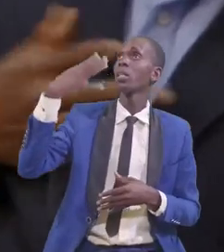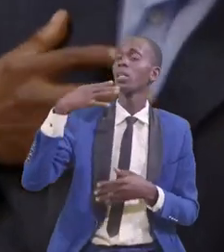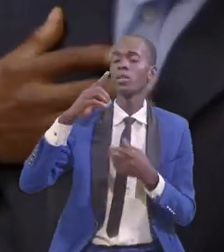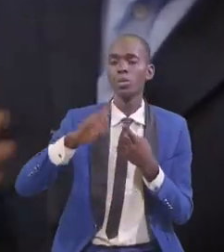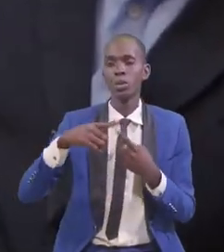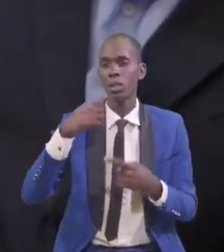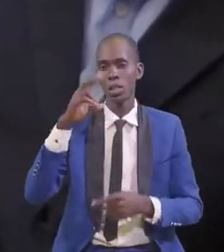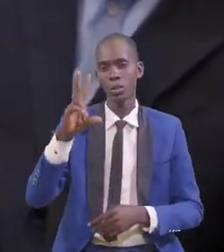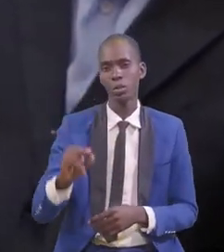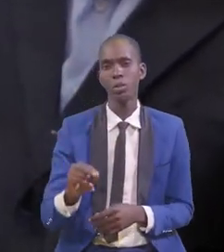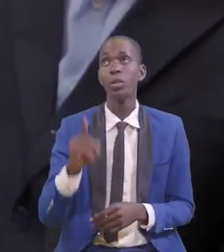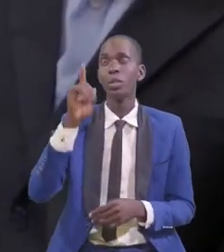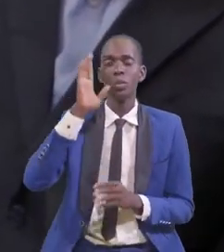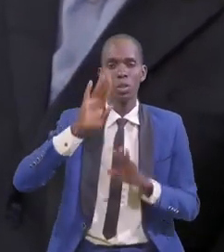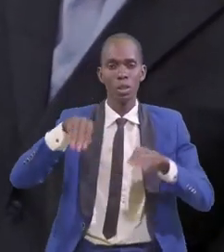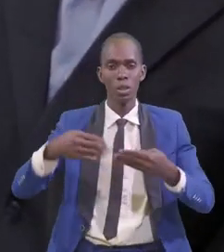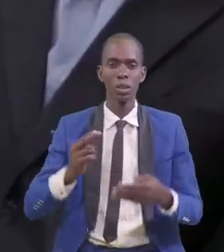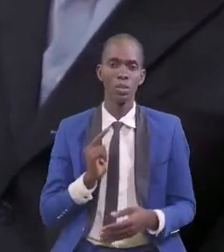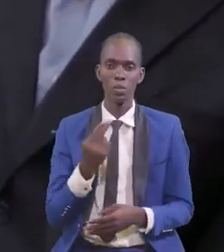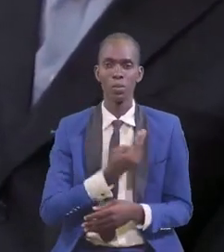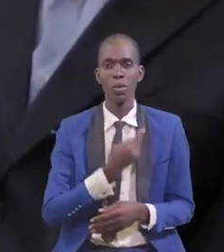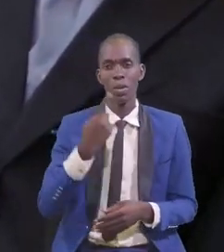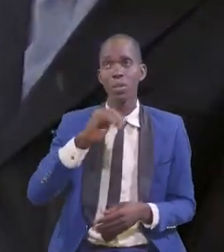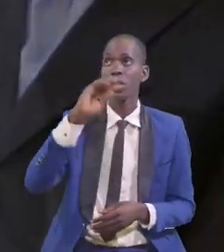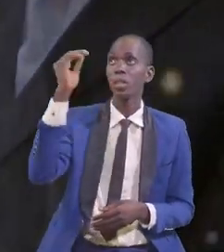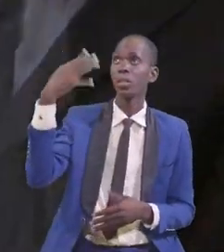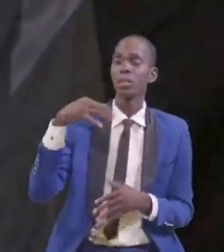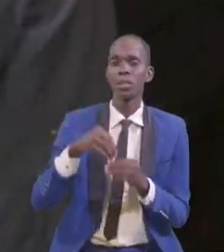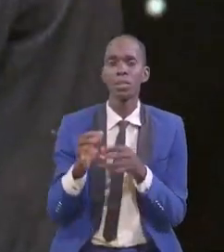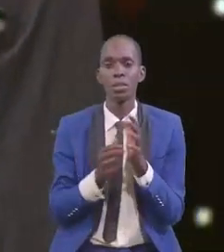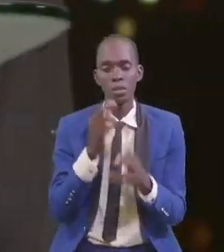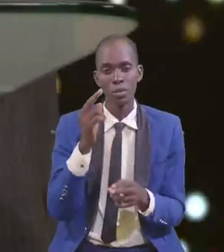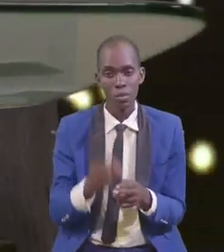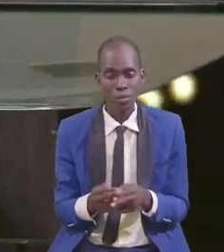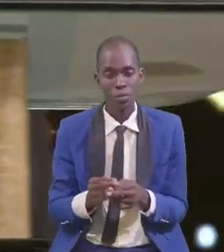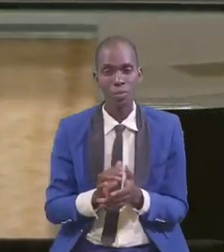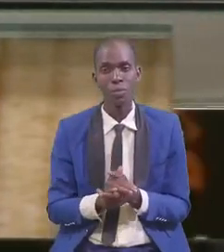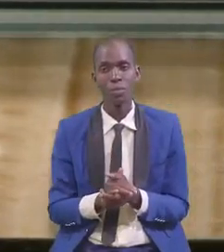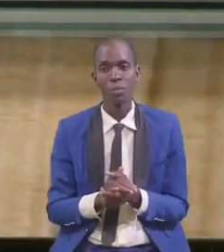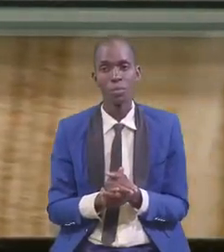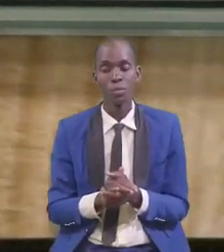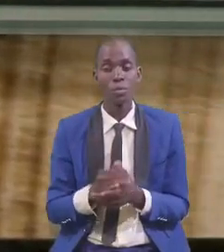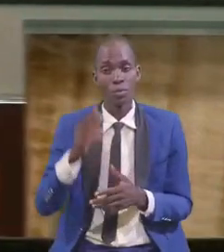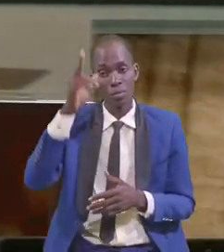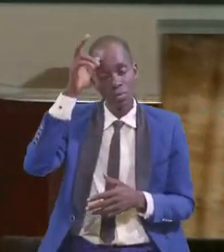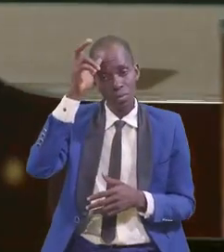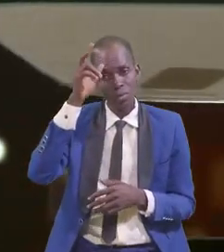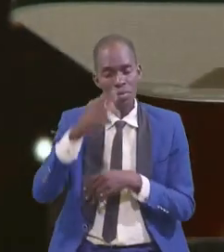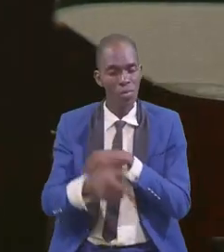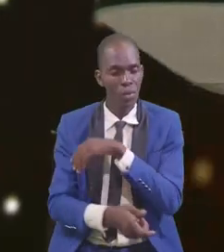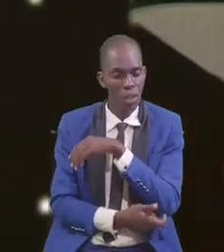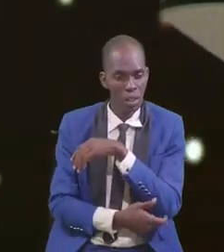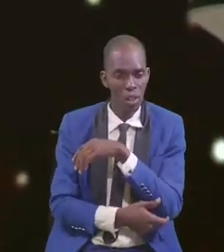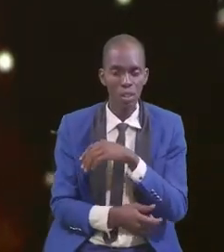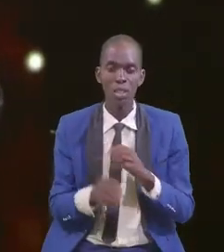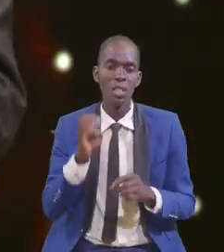They give us the grace in Jesus' name. He tempted Eve and tempted